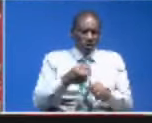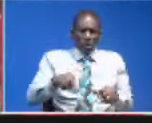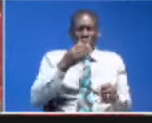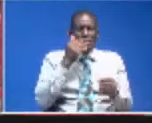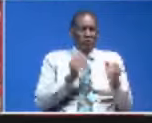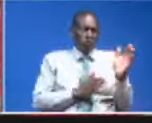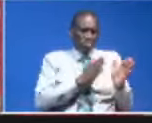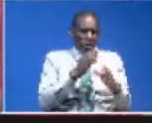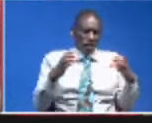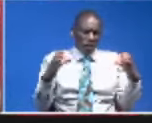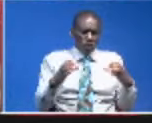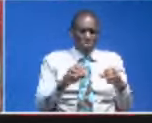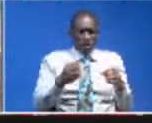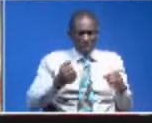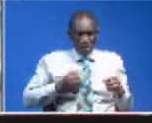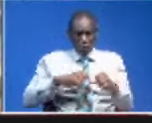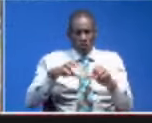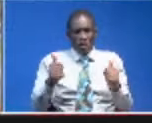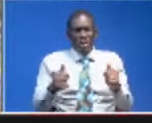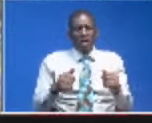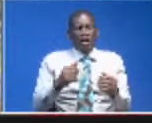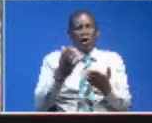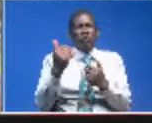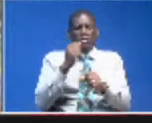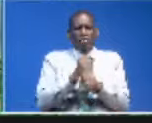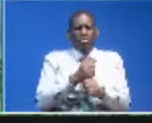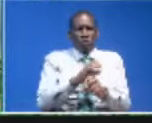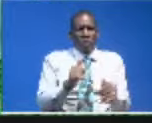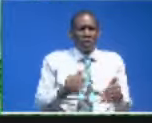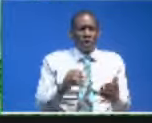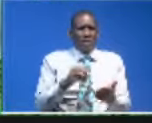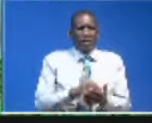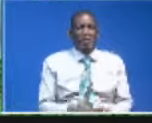our team, our girls, and I hope they will do best again.